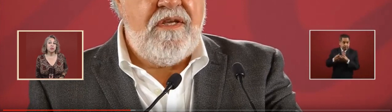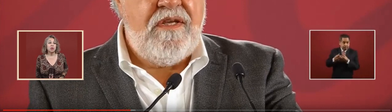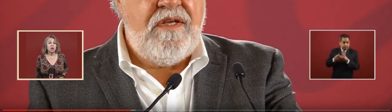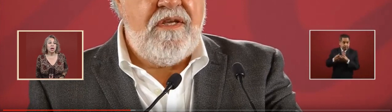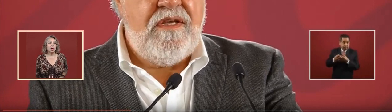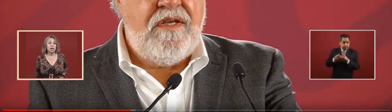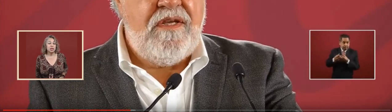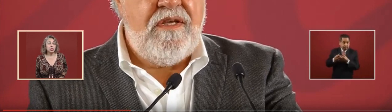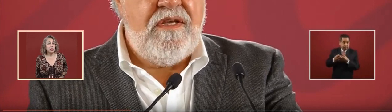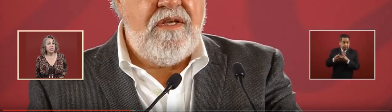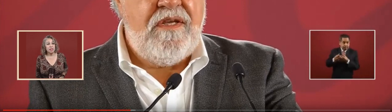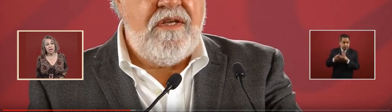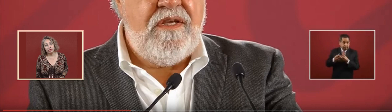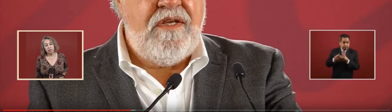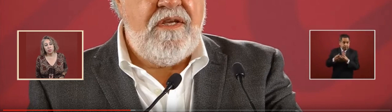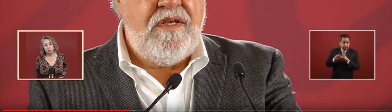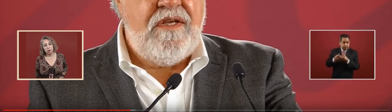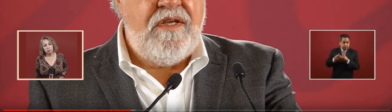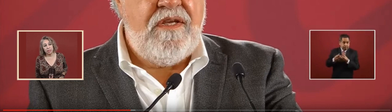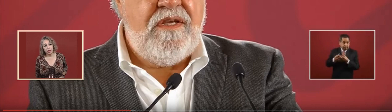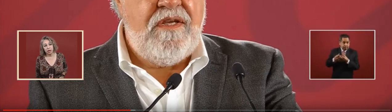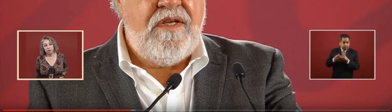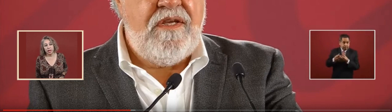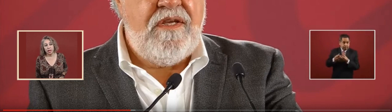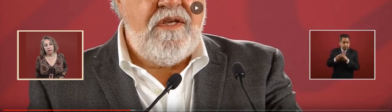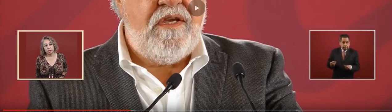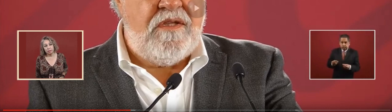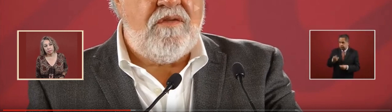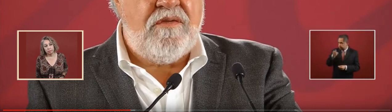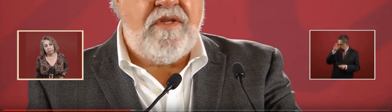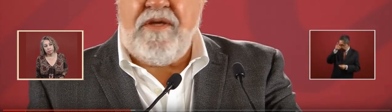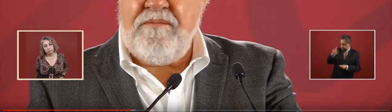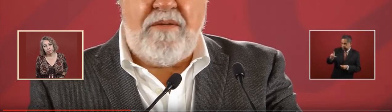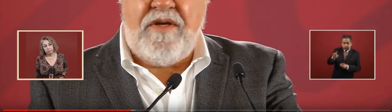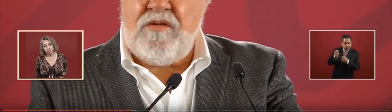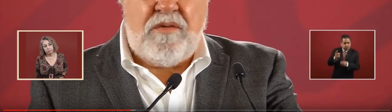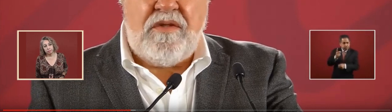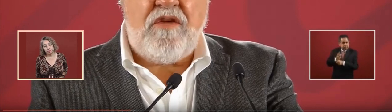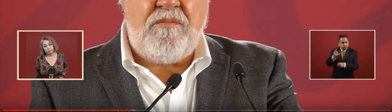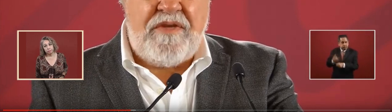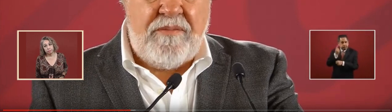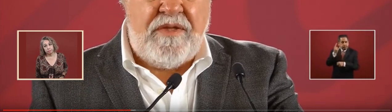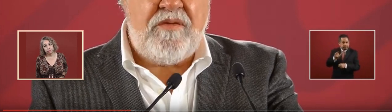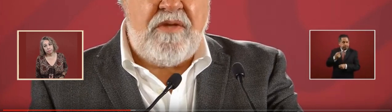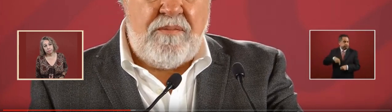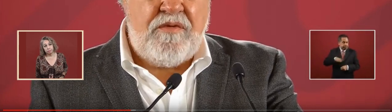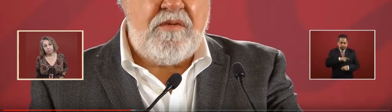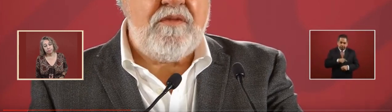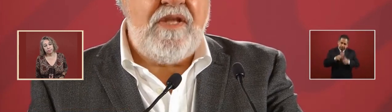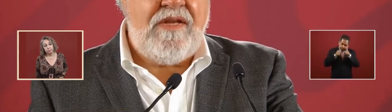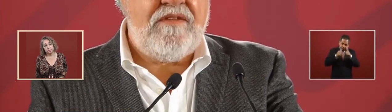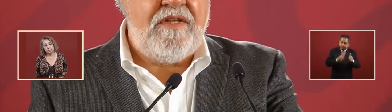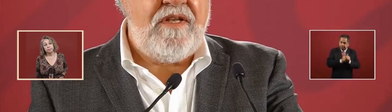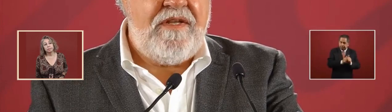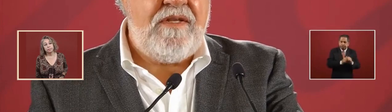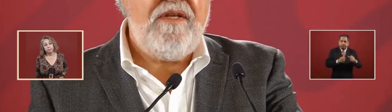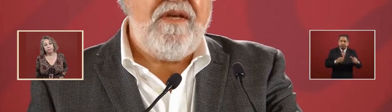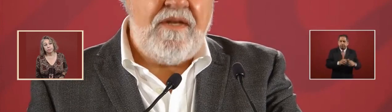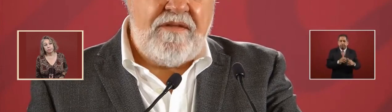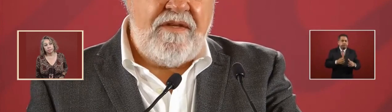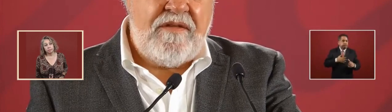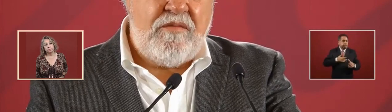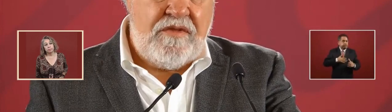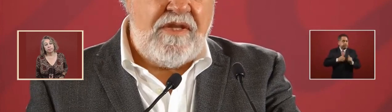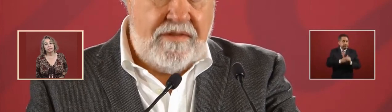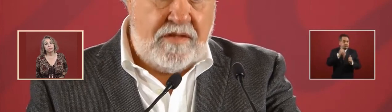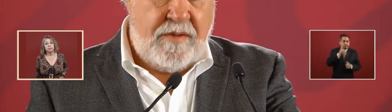to duties that have to do with public security, en donde va a haber todo el acompañamiento y el apoyo de la Secretaría en